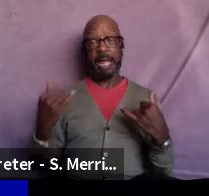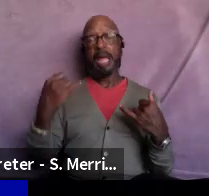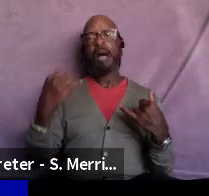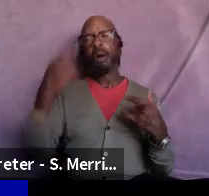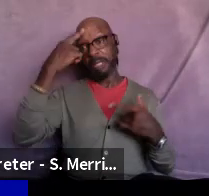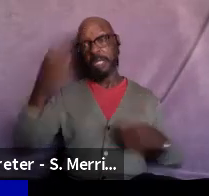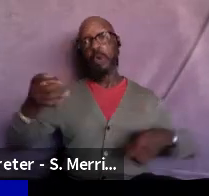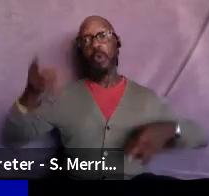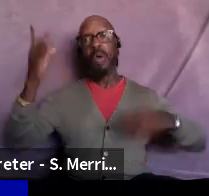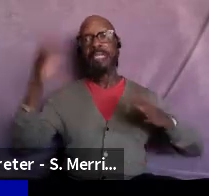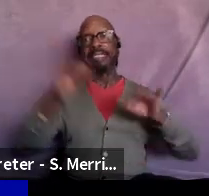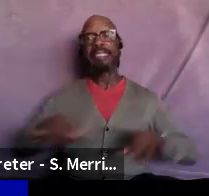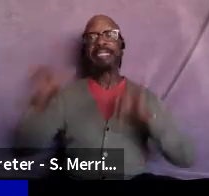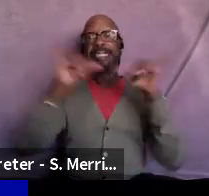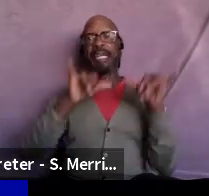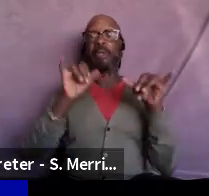care,